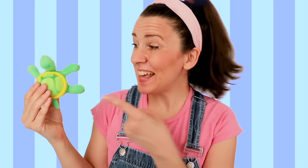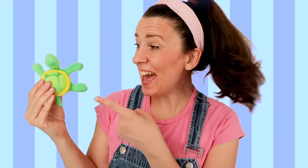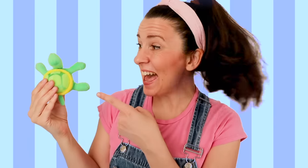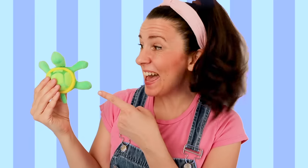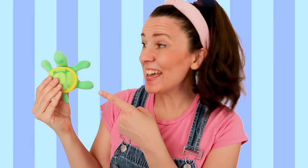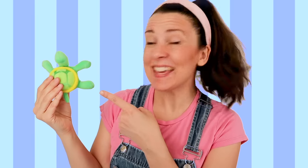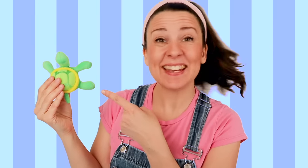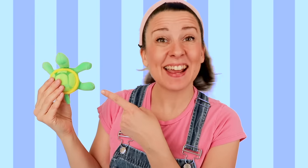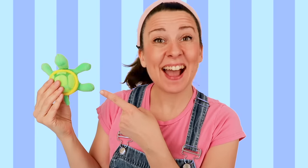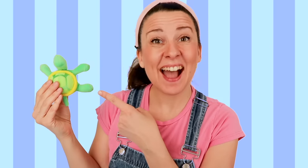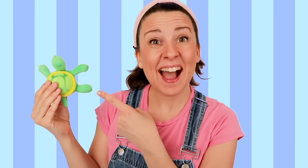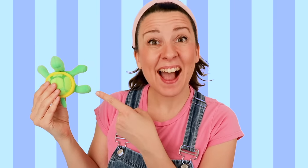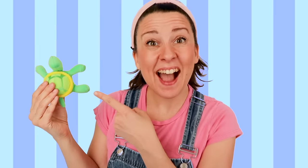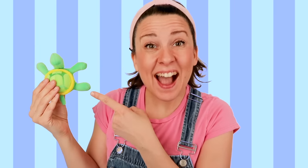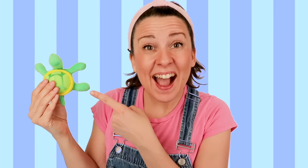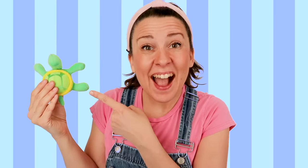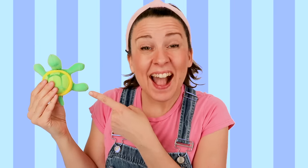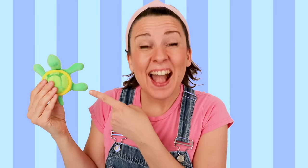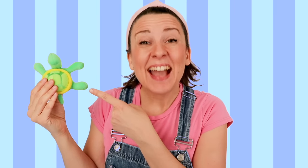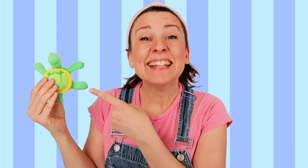What's that?